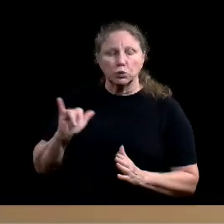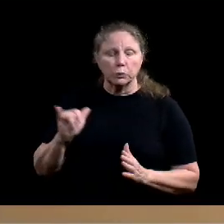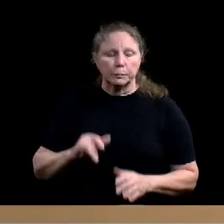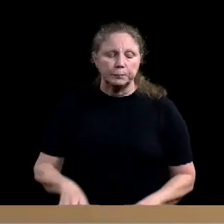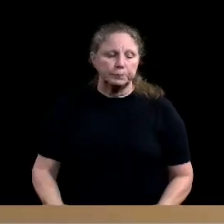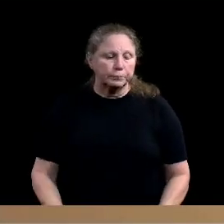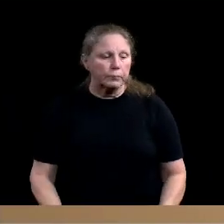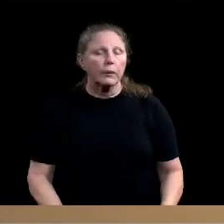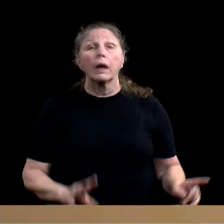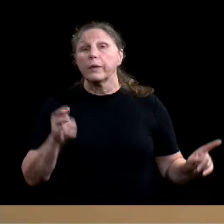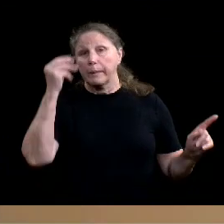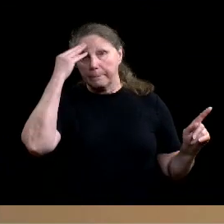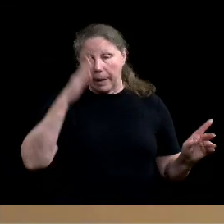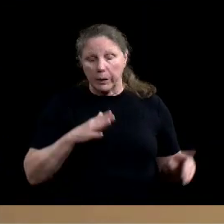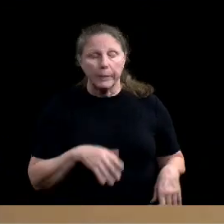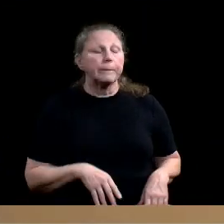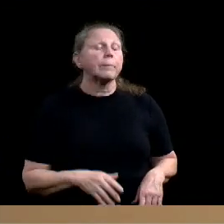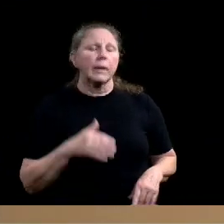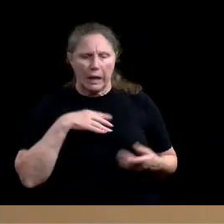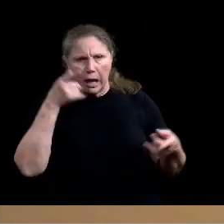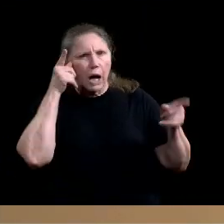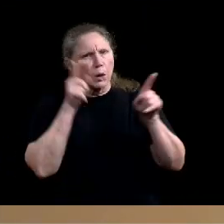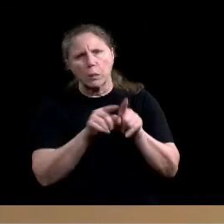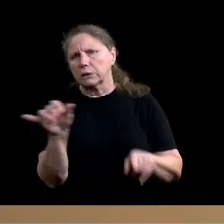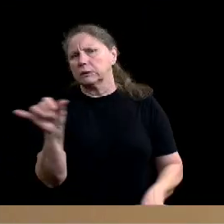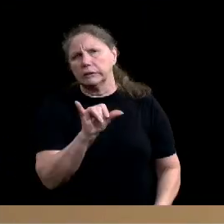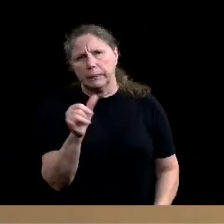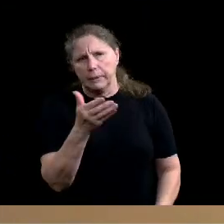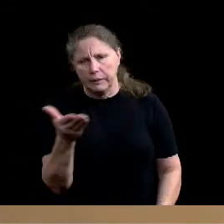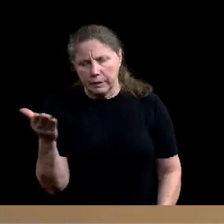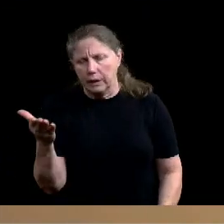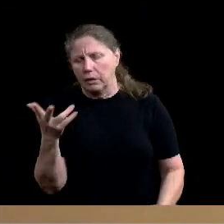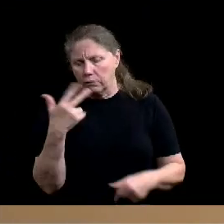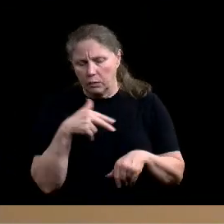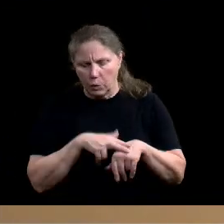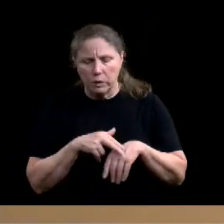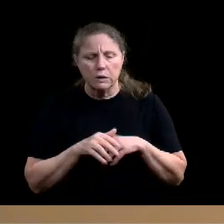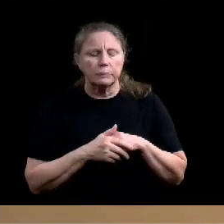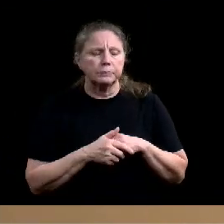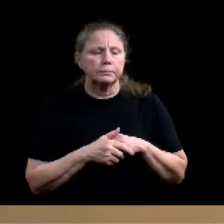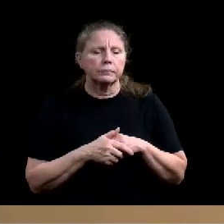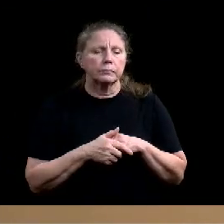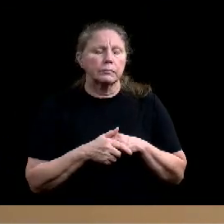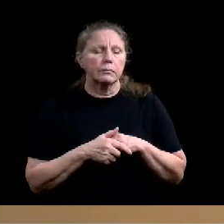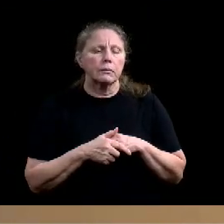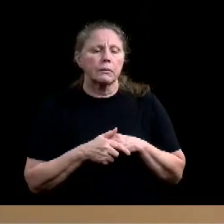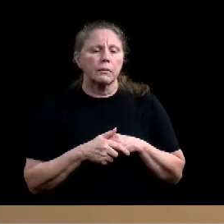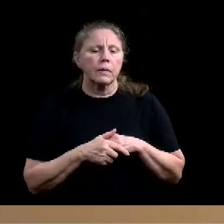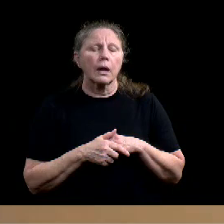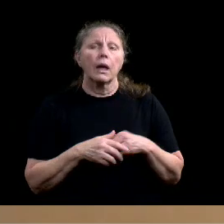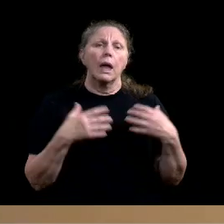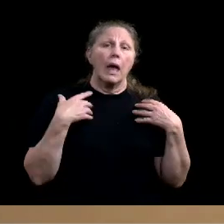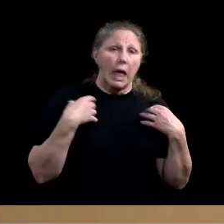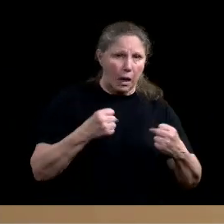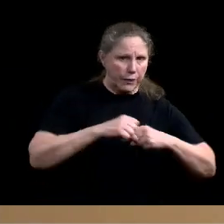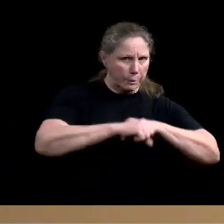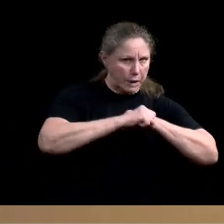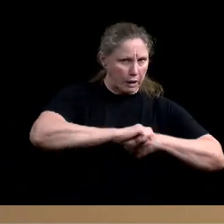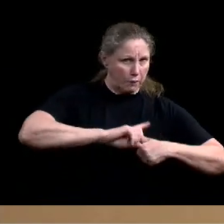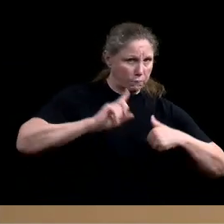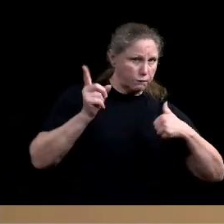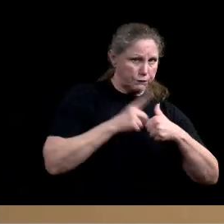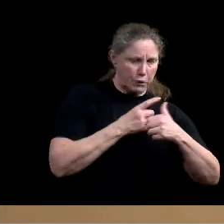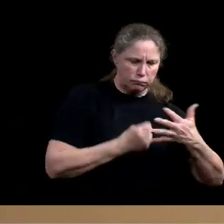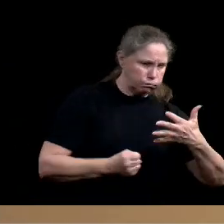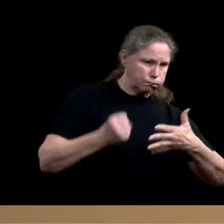And of course, you know, we will continue to put health and safety first, but we are listening hard to the business leaders in our